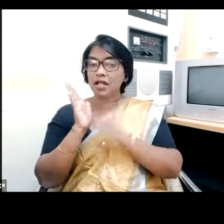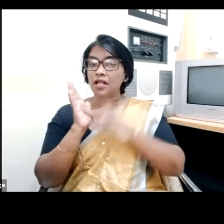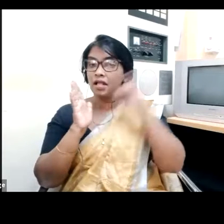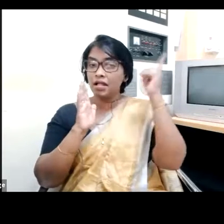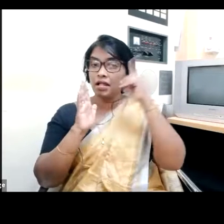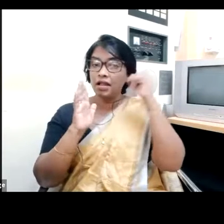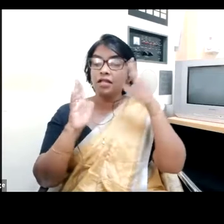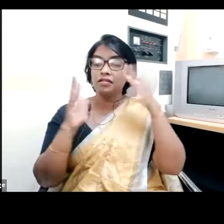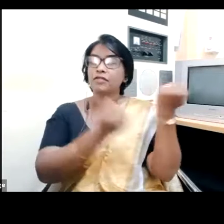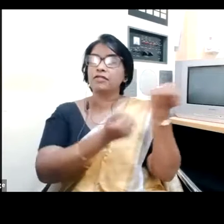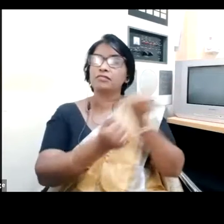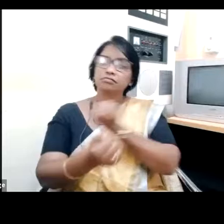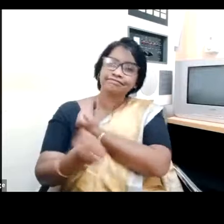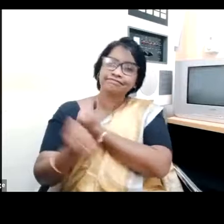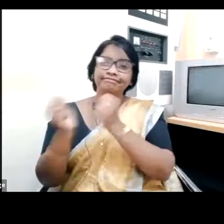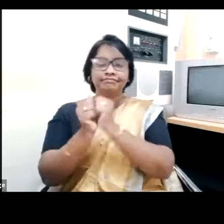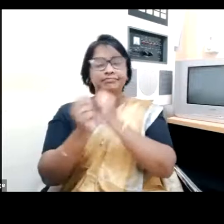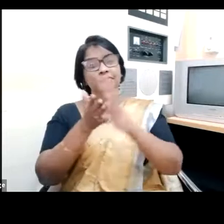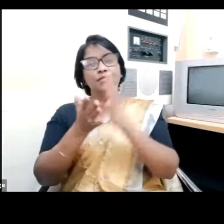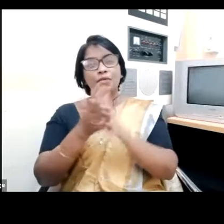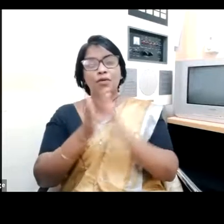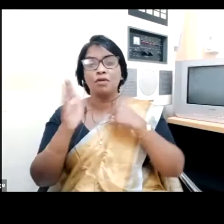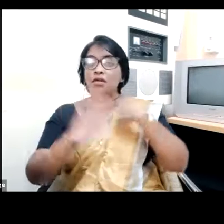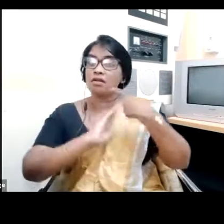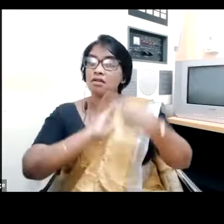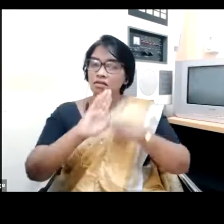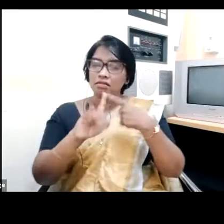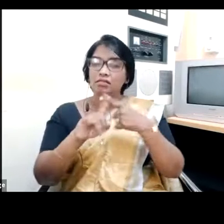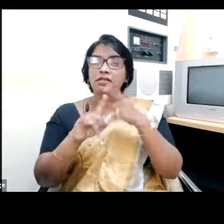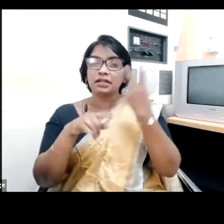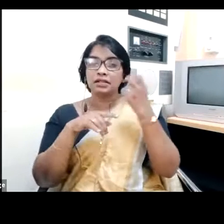in 2015 December, the